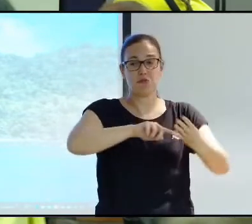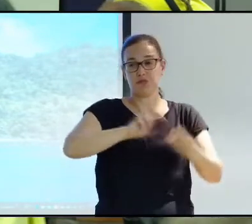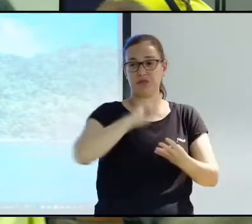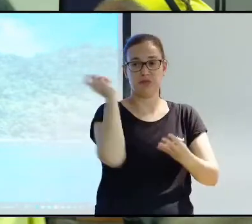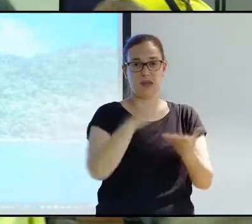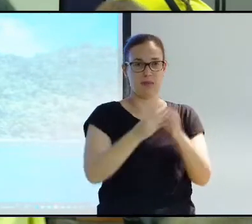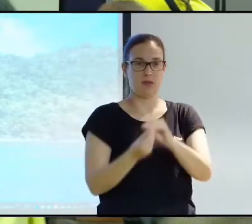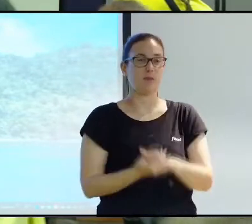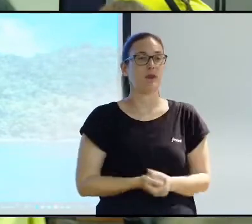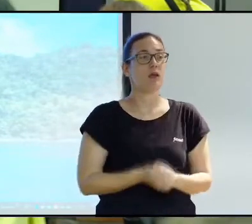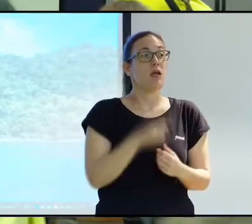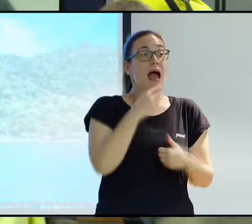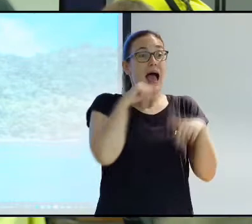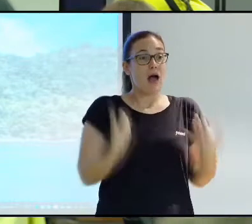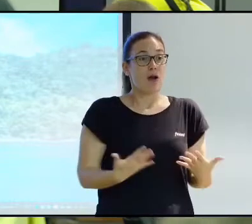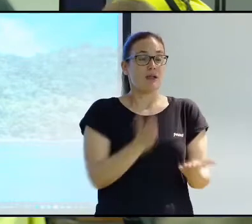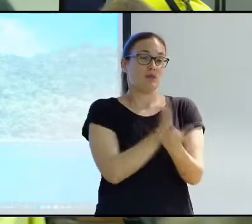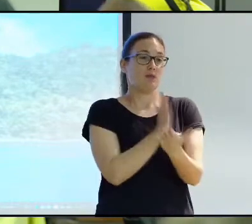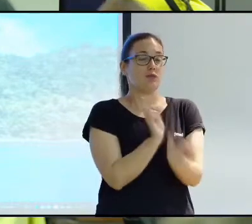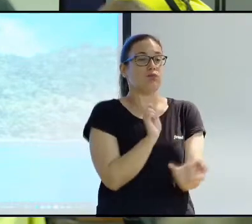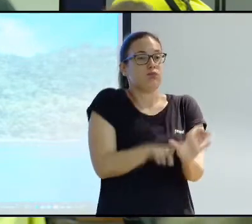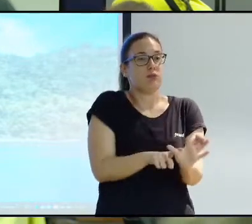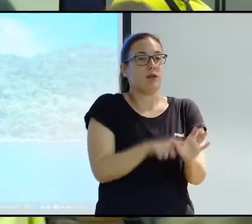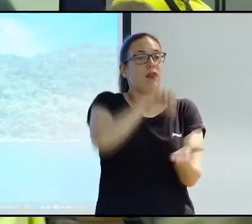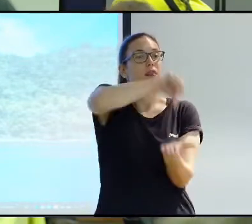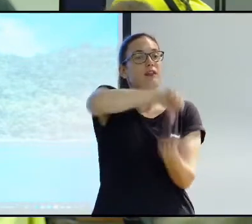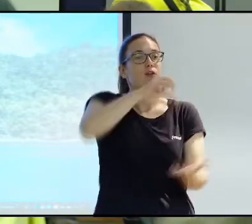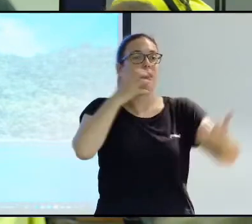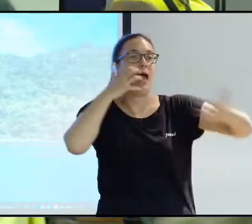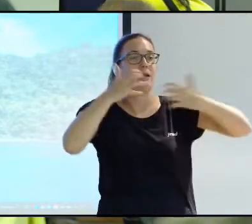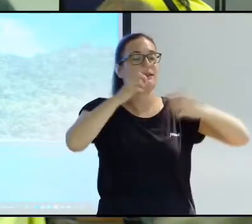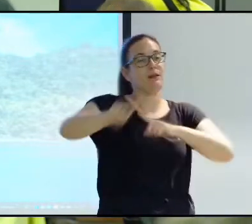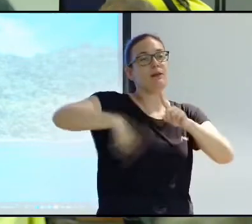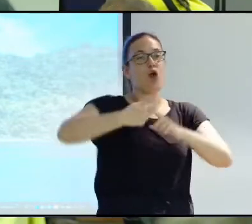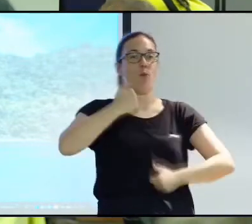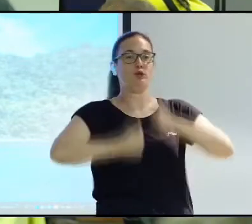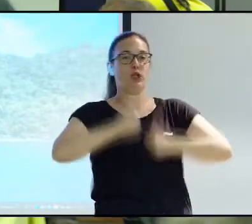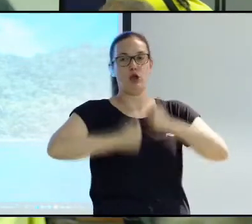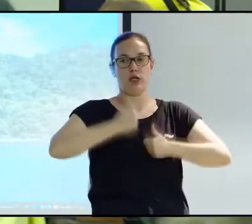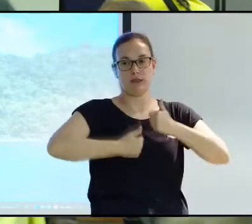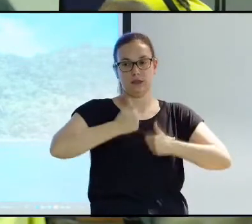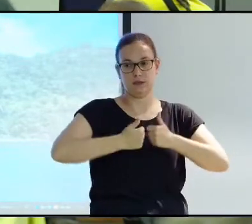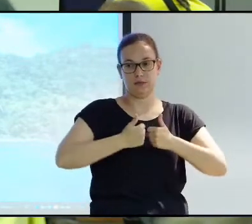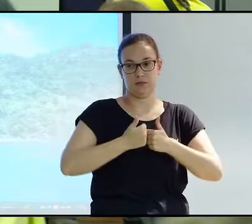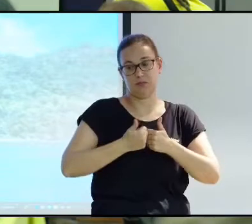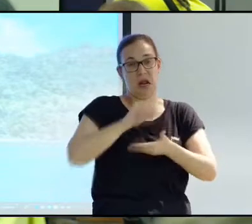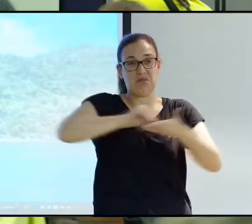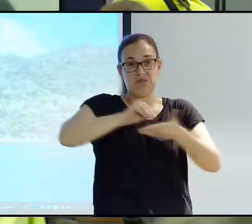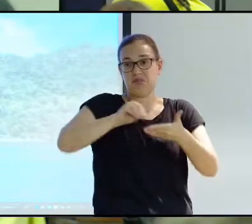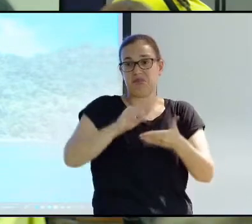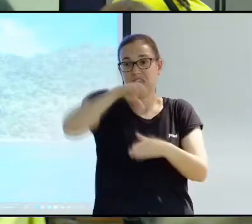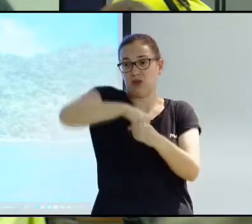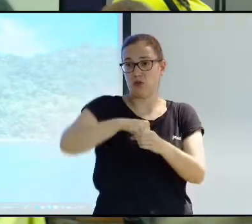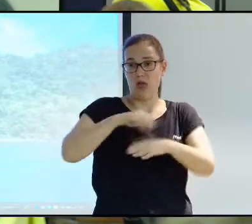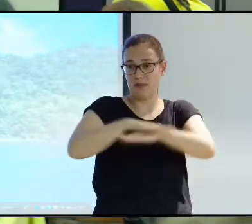to a different area where I could study different types of things. And